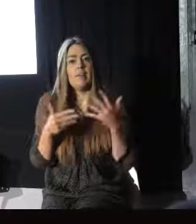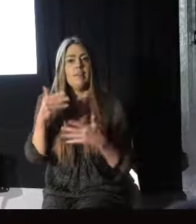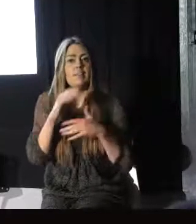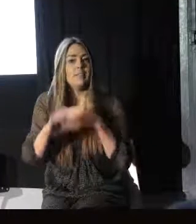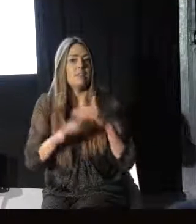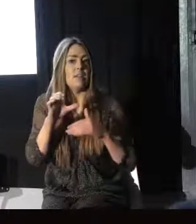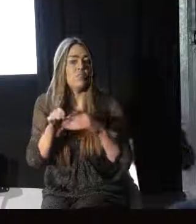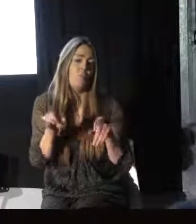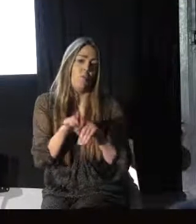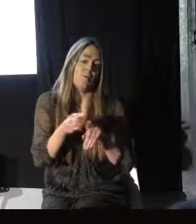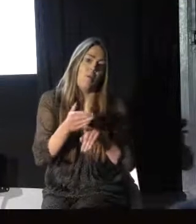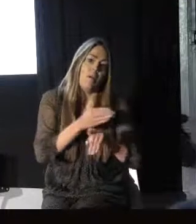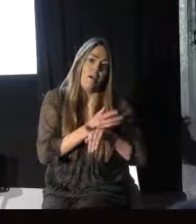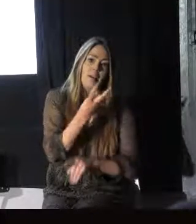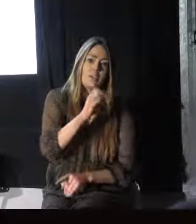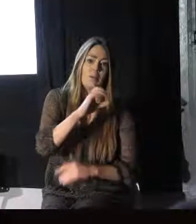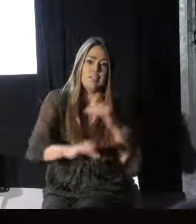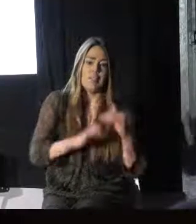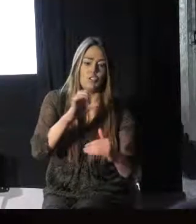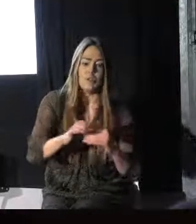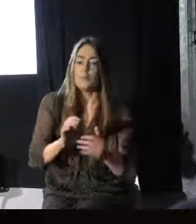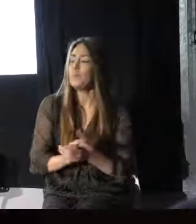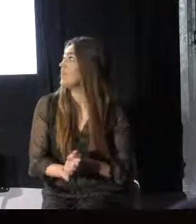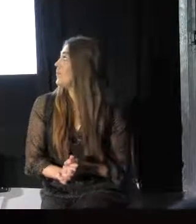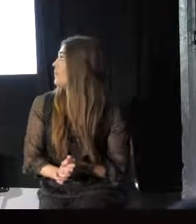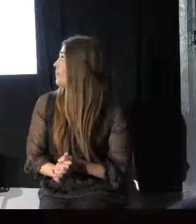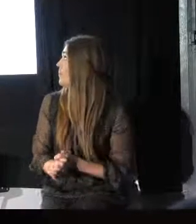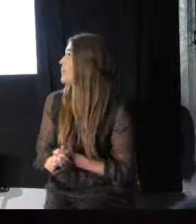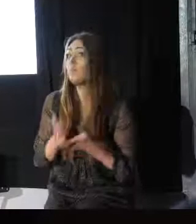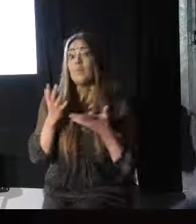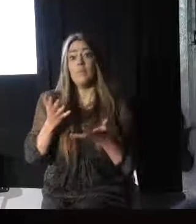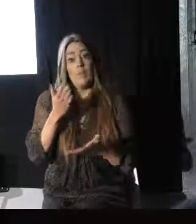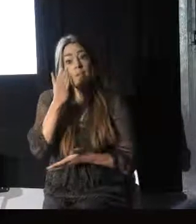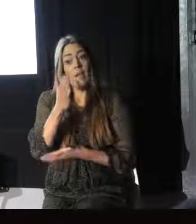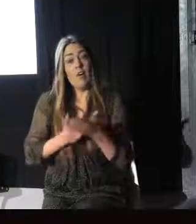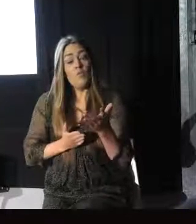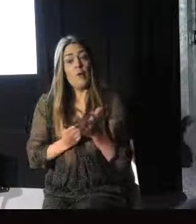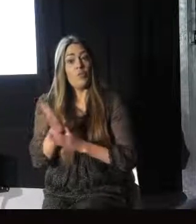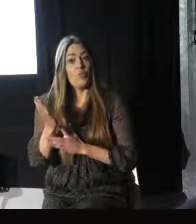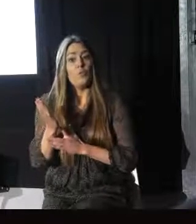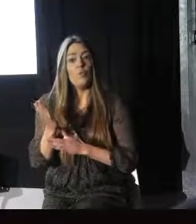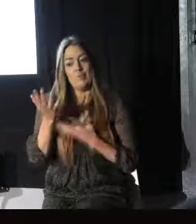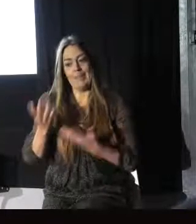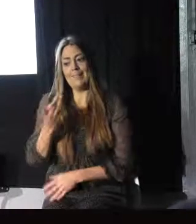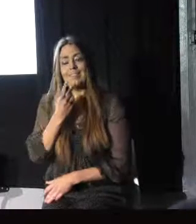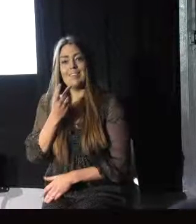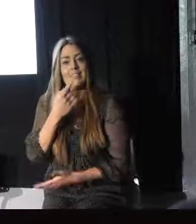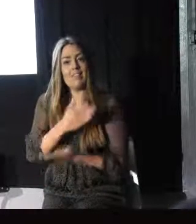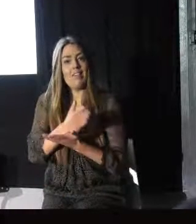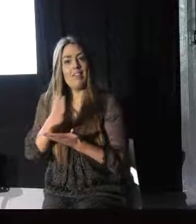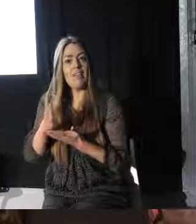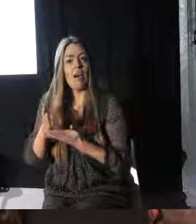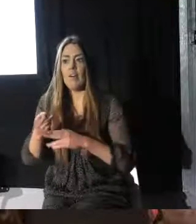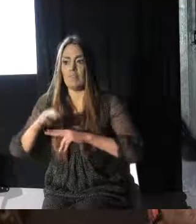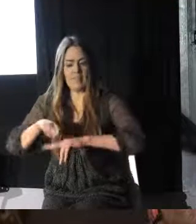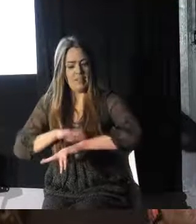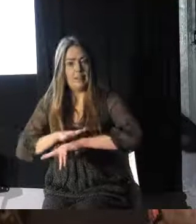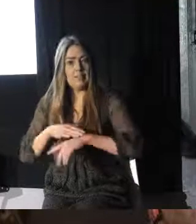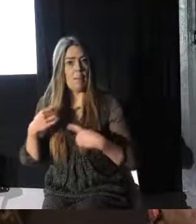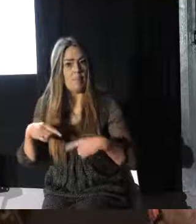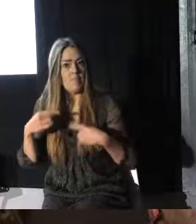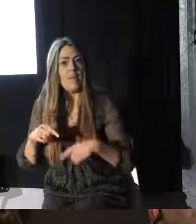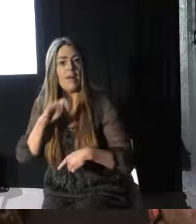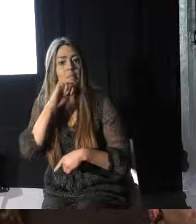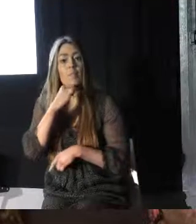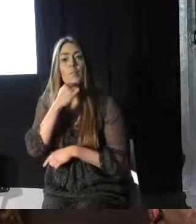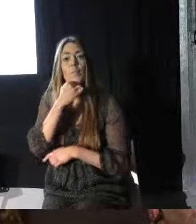early 20th century. So we're halfway through, and I now, in the second half of what's available, of the time available to me, I